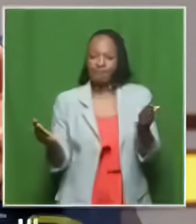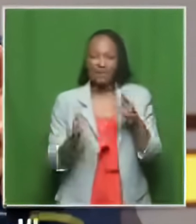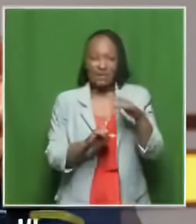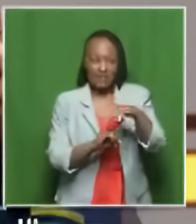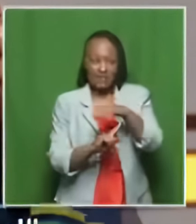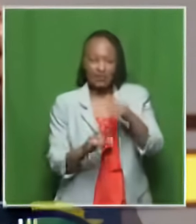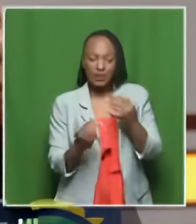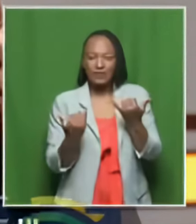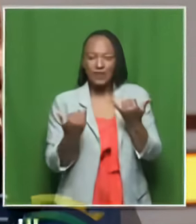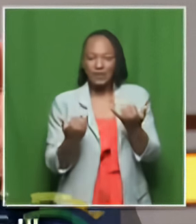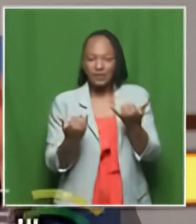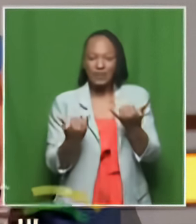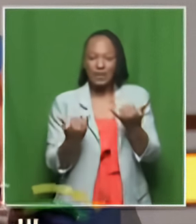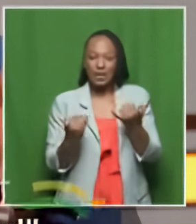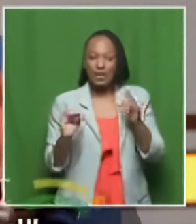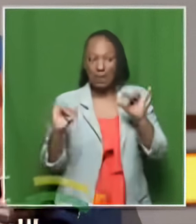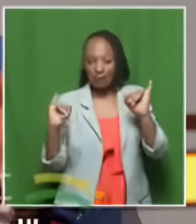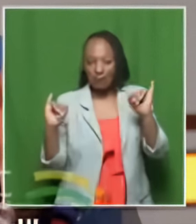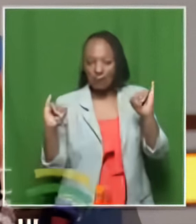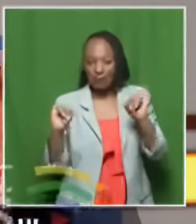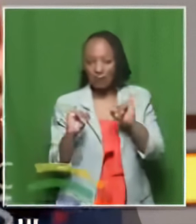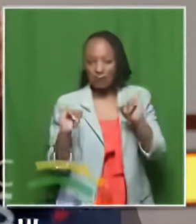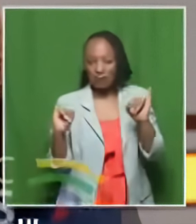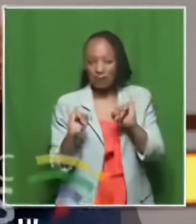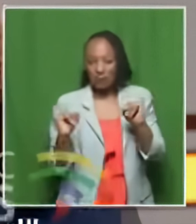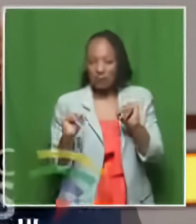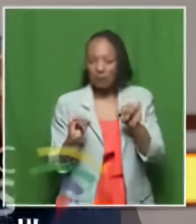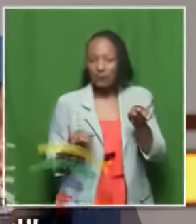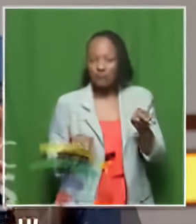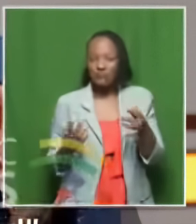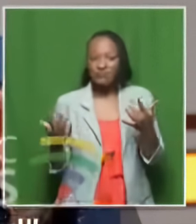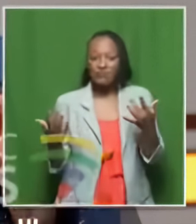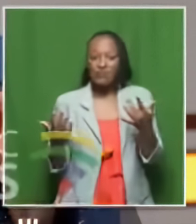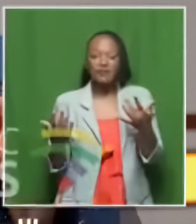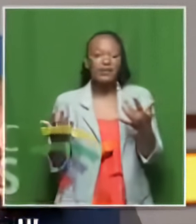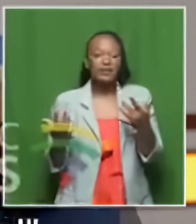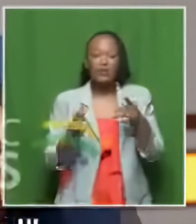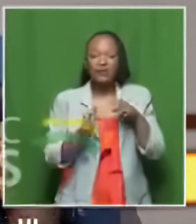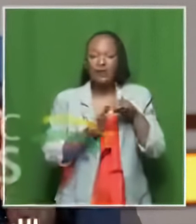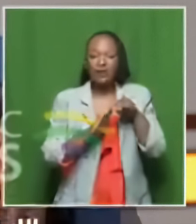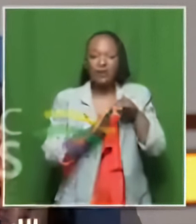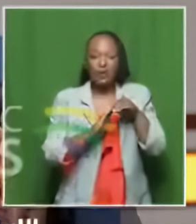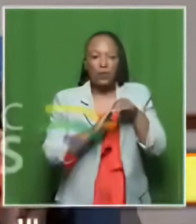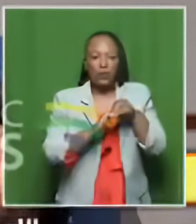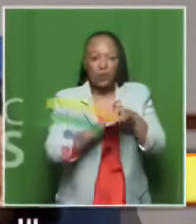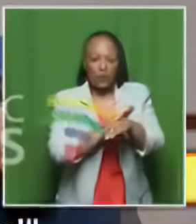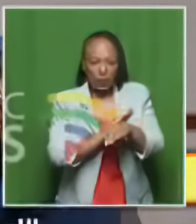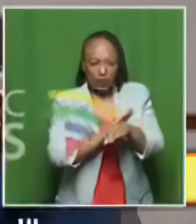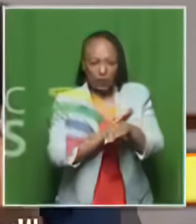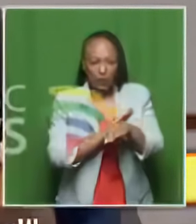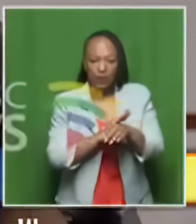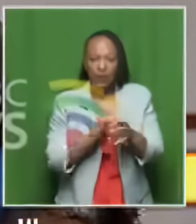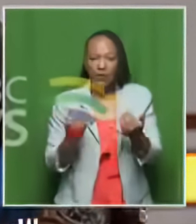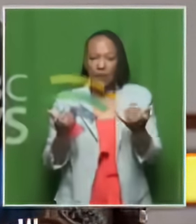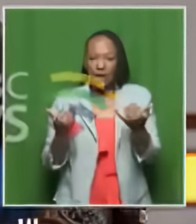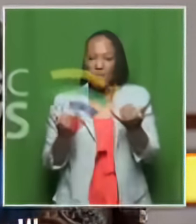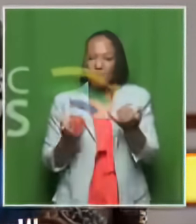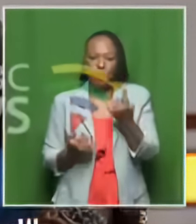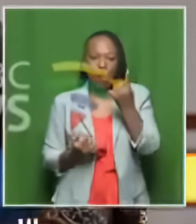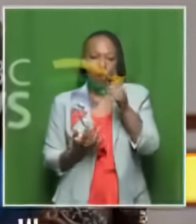has become so serious. It has degenerated. If anything, we're left with